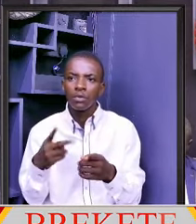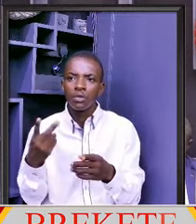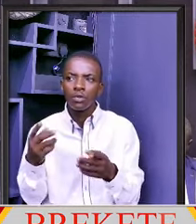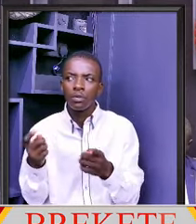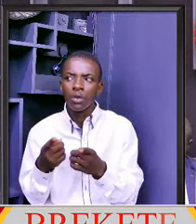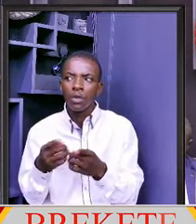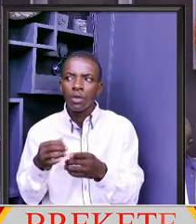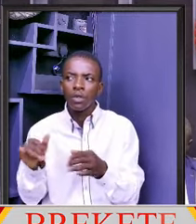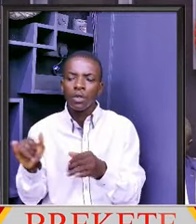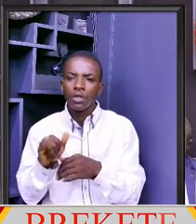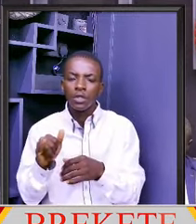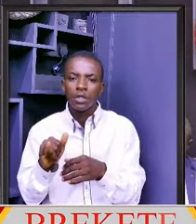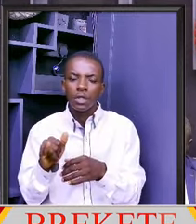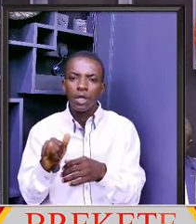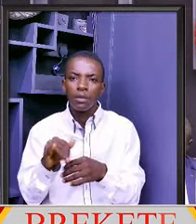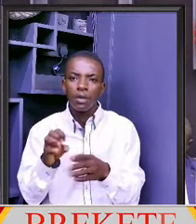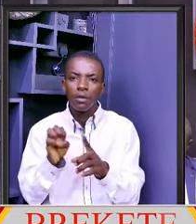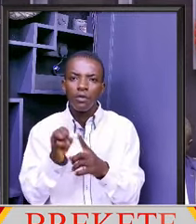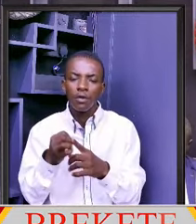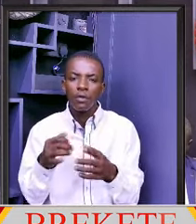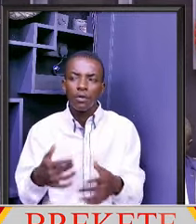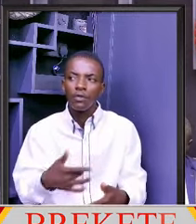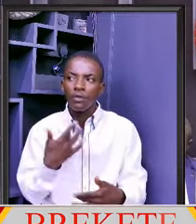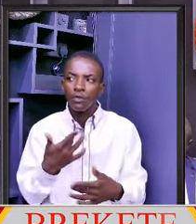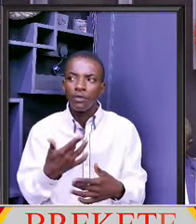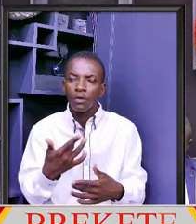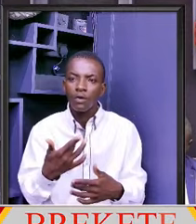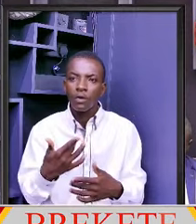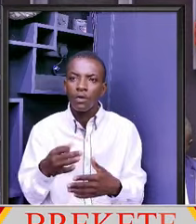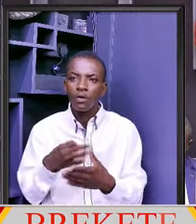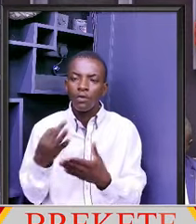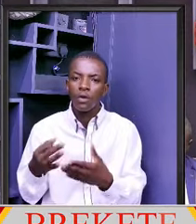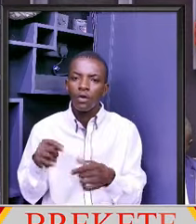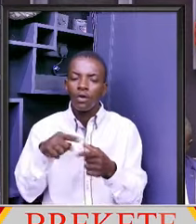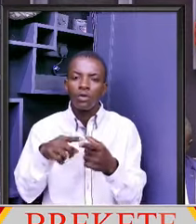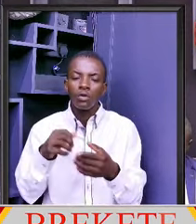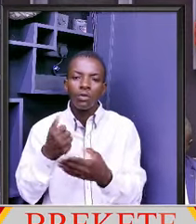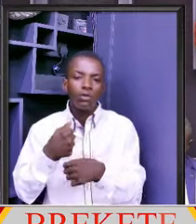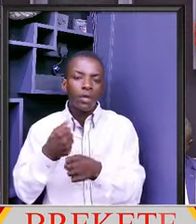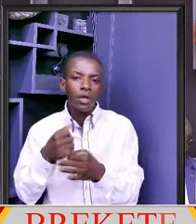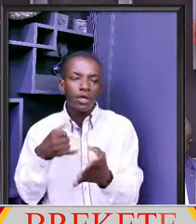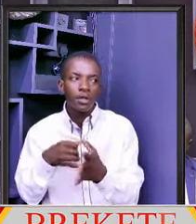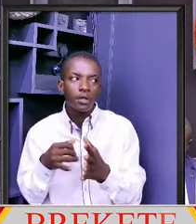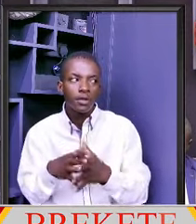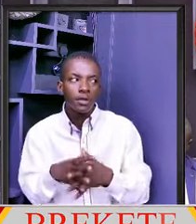I said, the same environment you feel that we are failing, we are going to make it. He said, this is story.